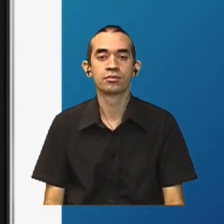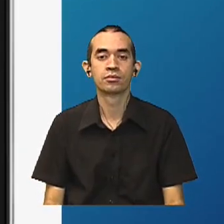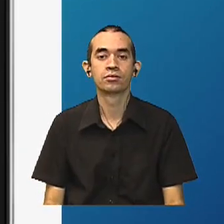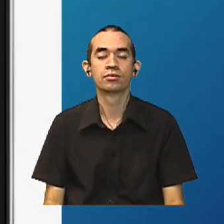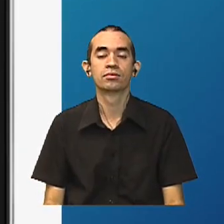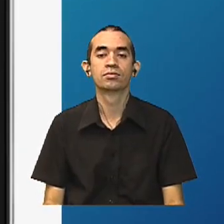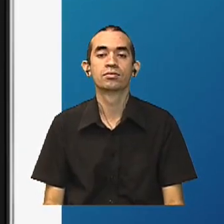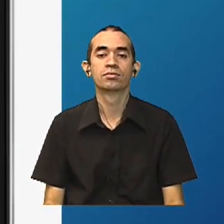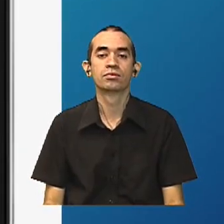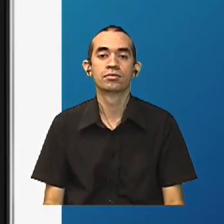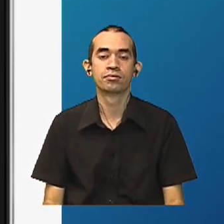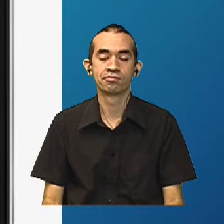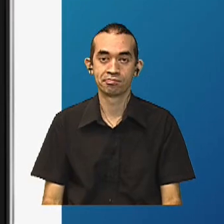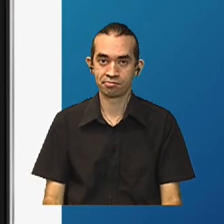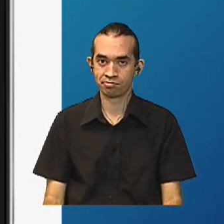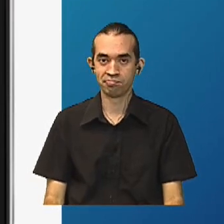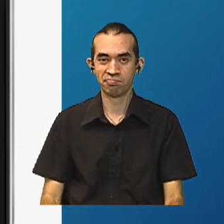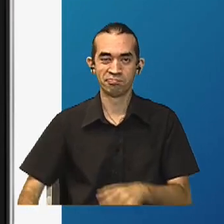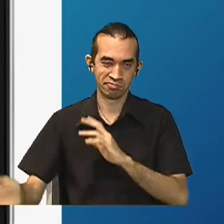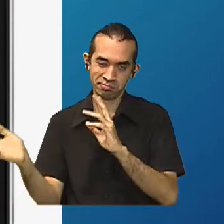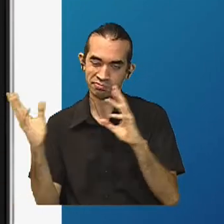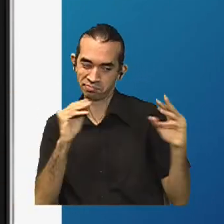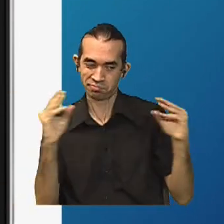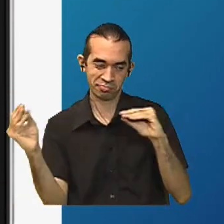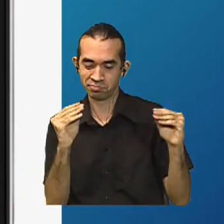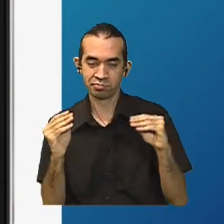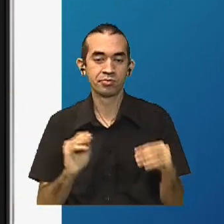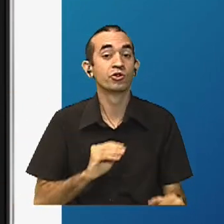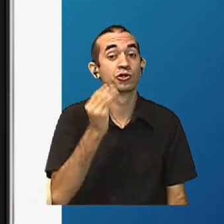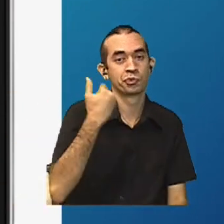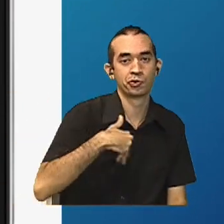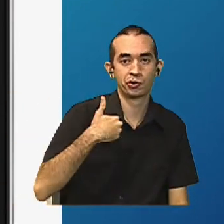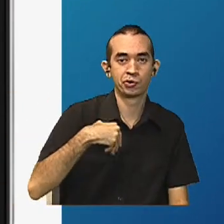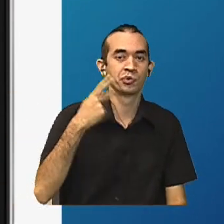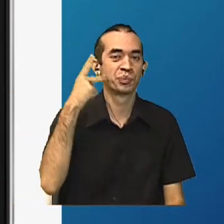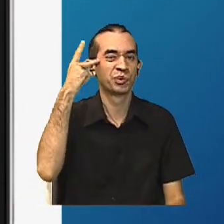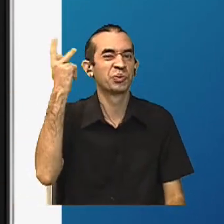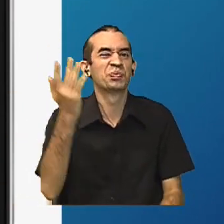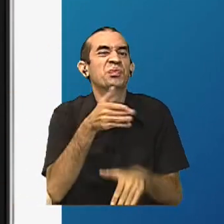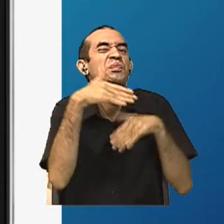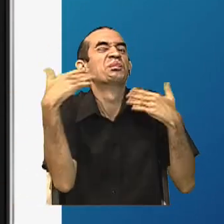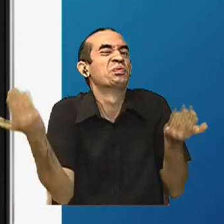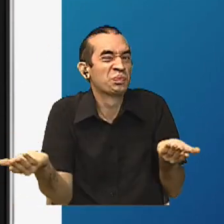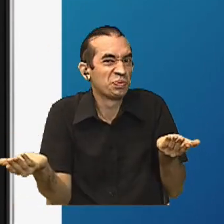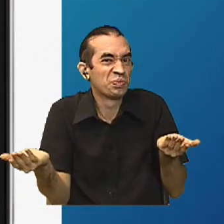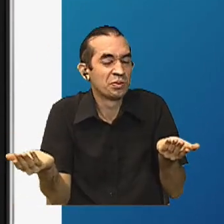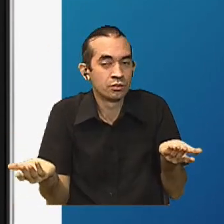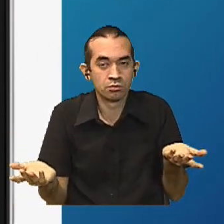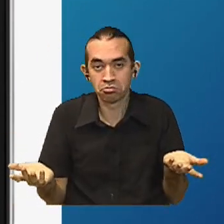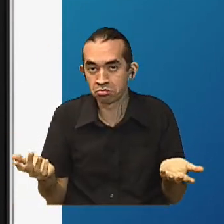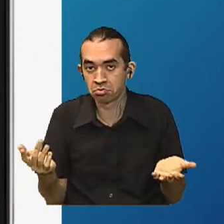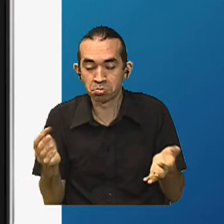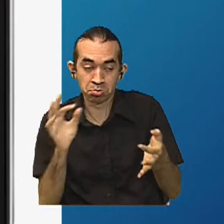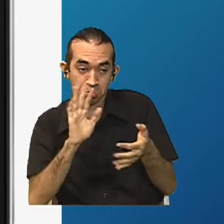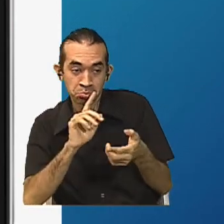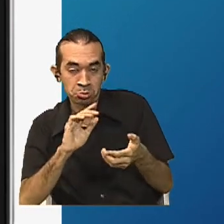According to the conversation, what are the young man's parents like? Are they